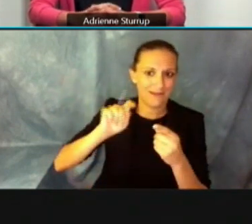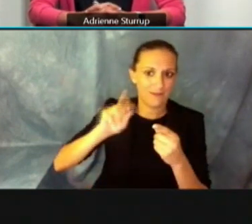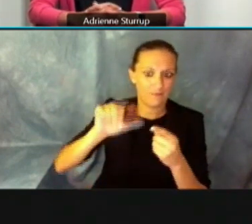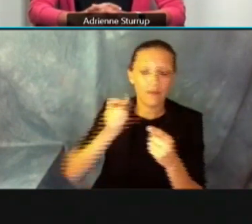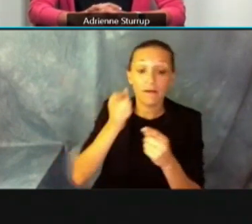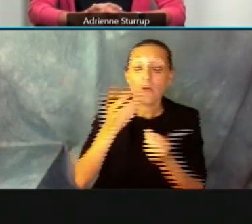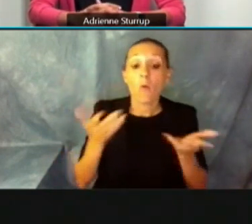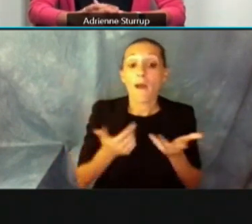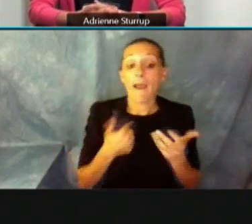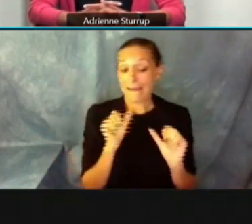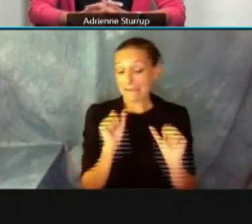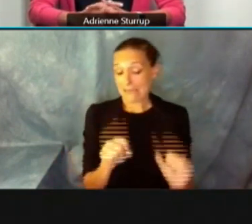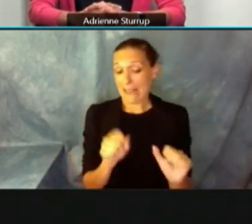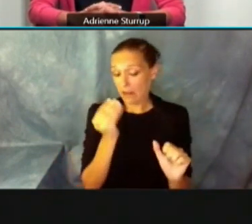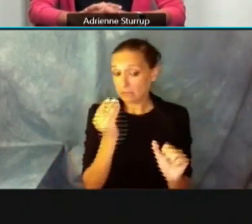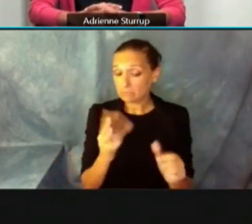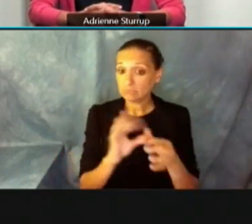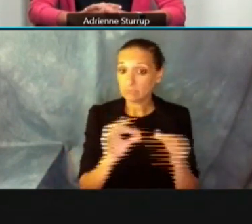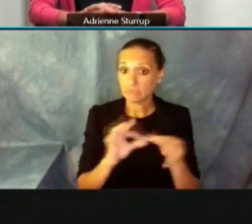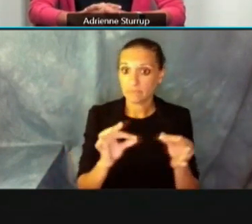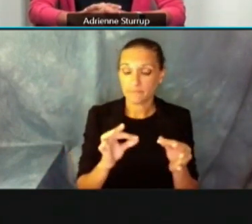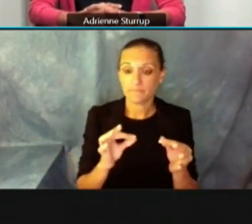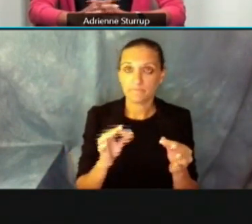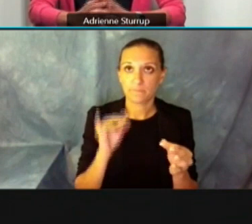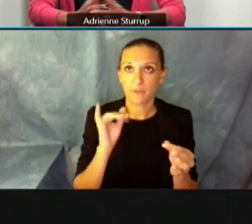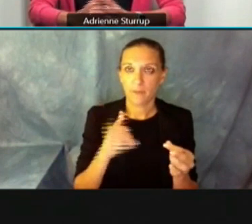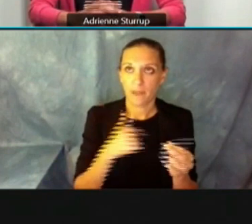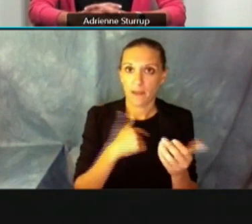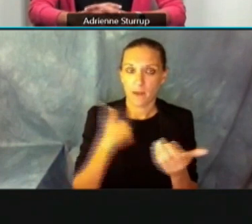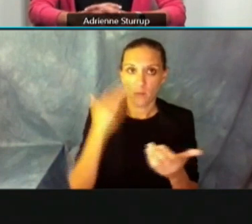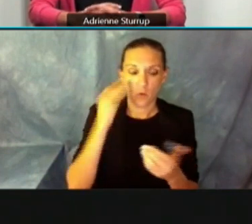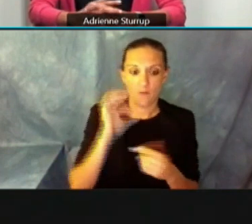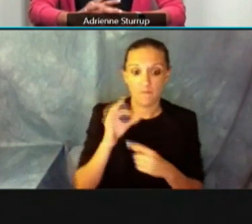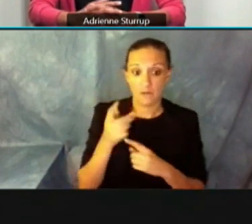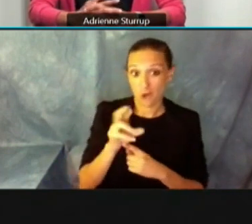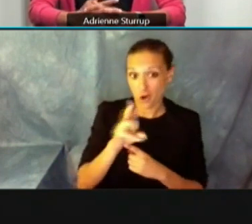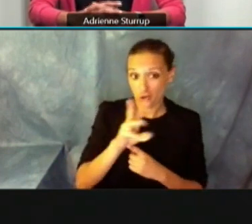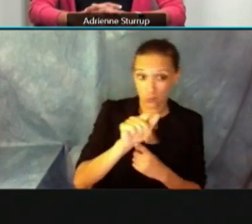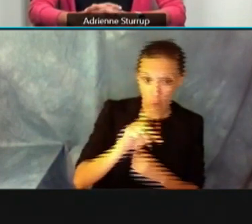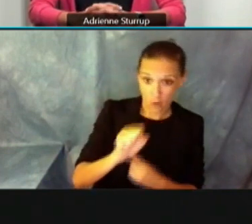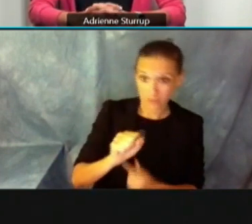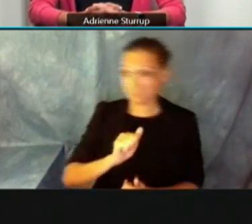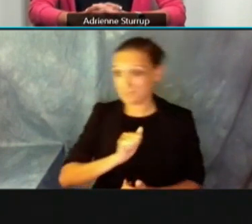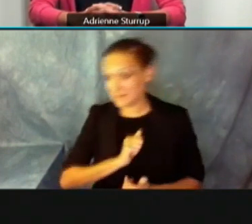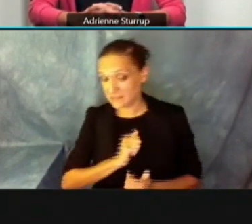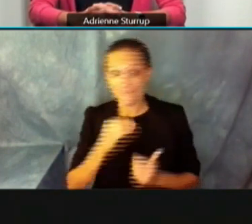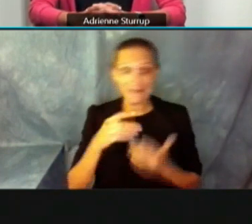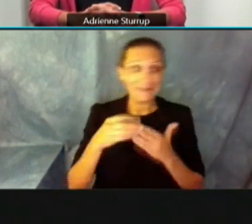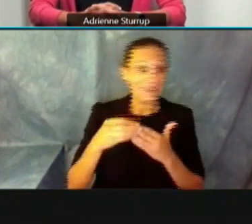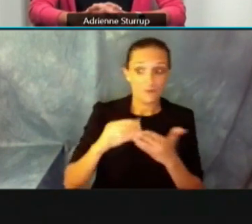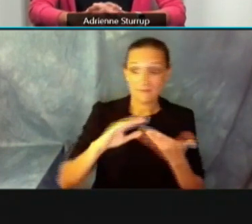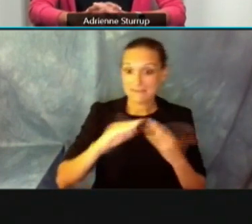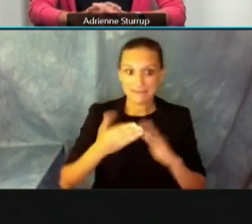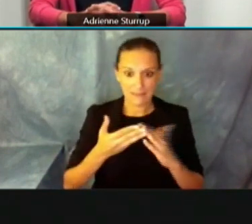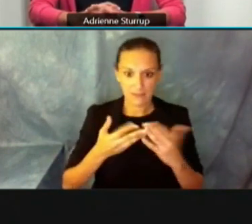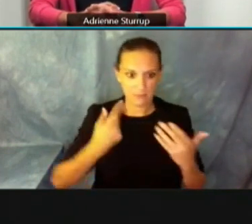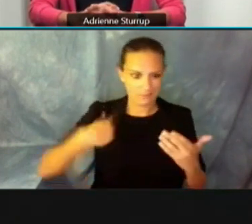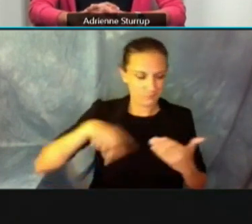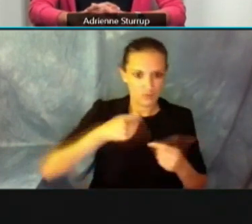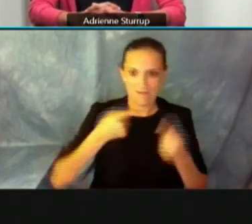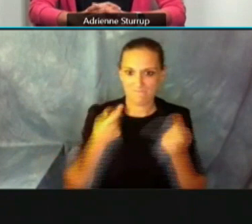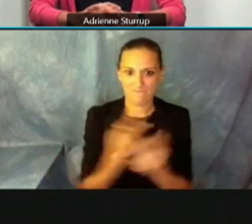can say that it is of the top of mind of Dr. Walks, myself, and the leaders of the city to figure out how we can support